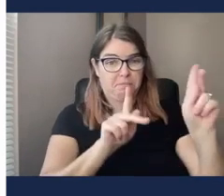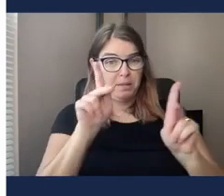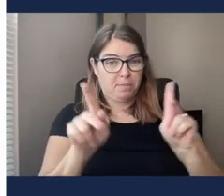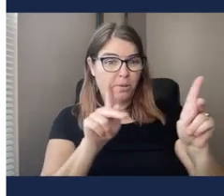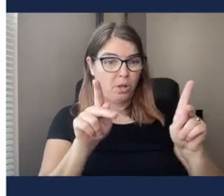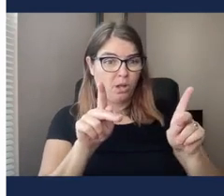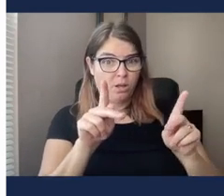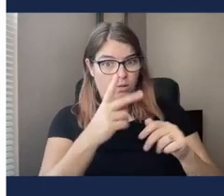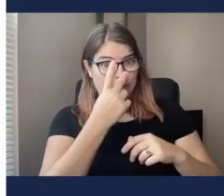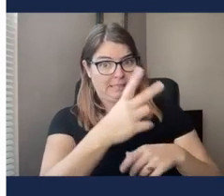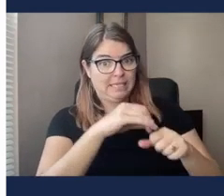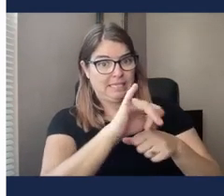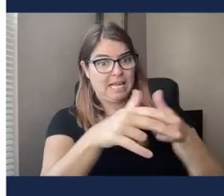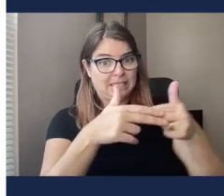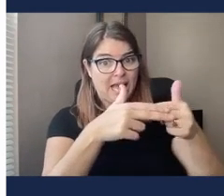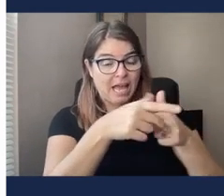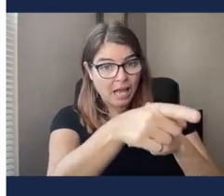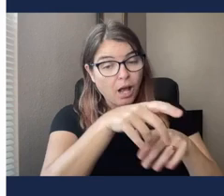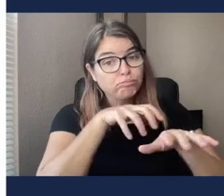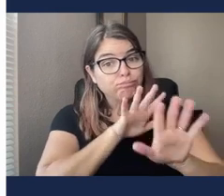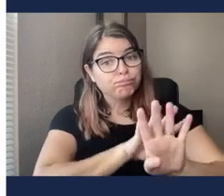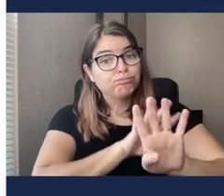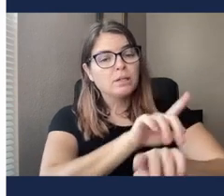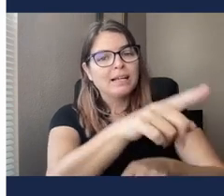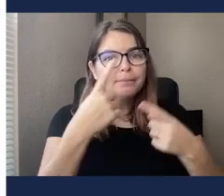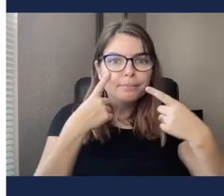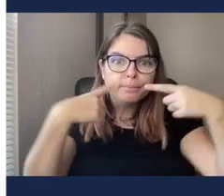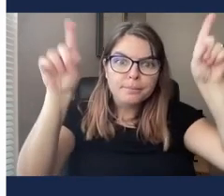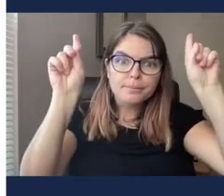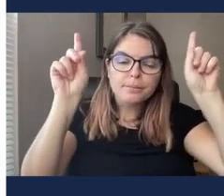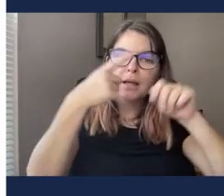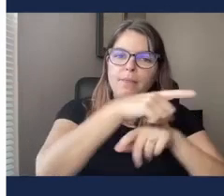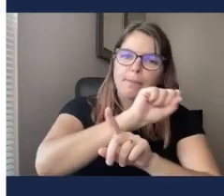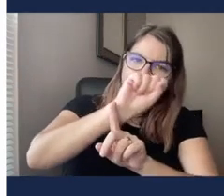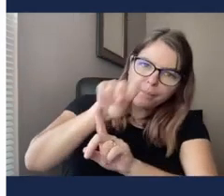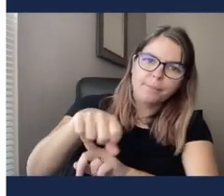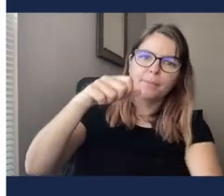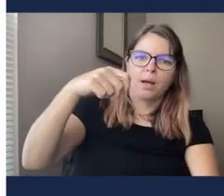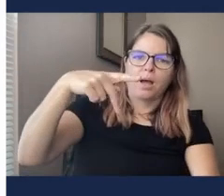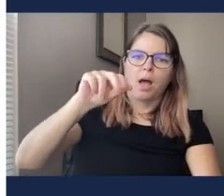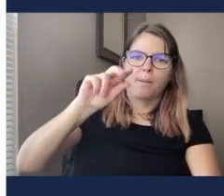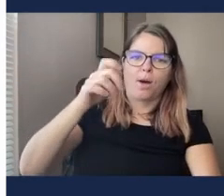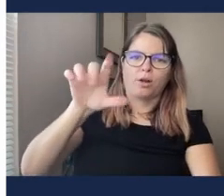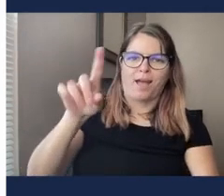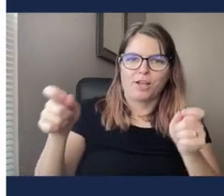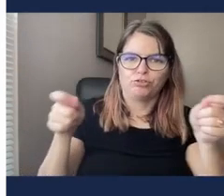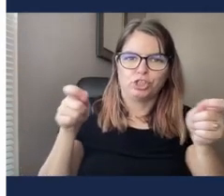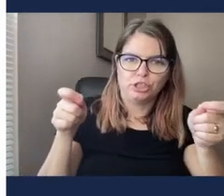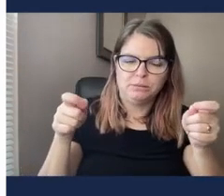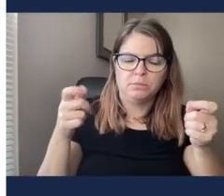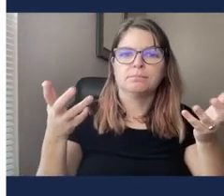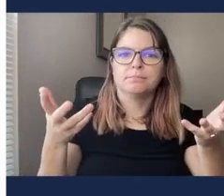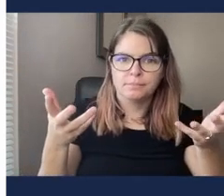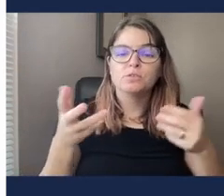this slide were successful. They overturned the apartheid regime. And this sort